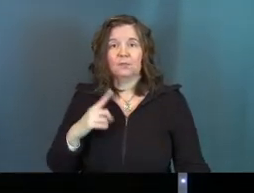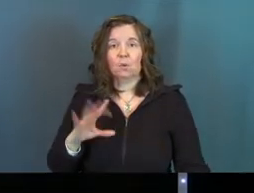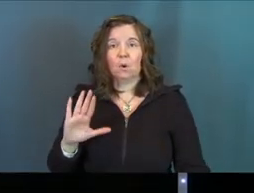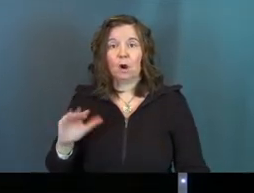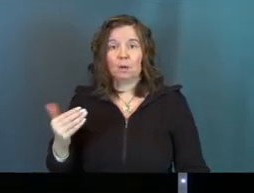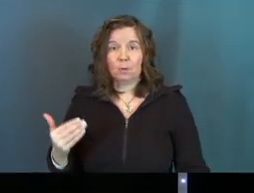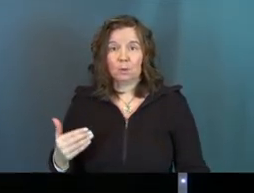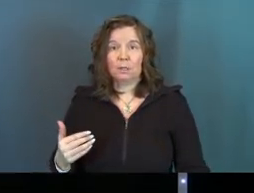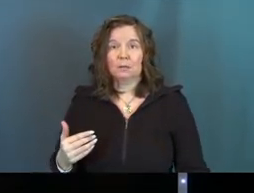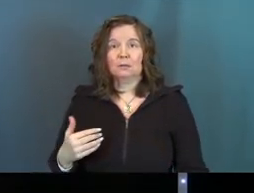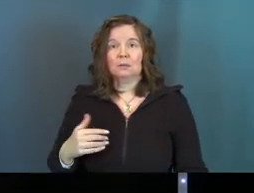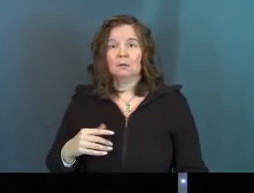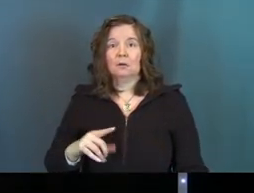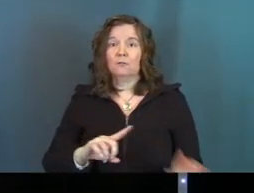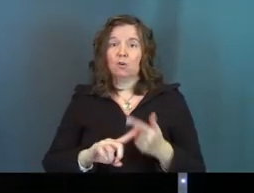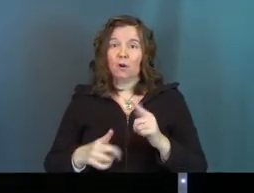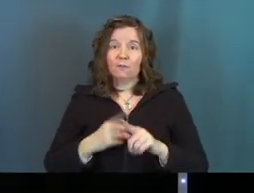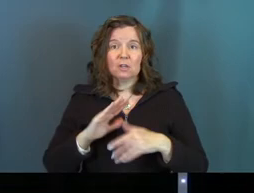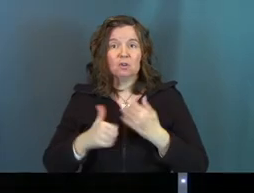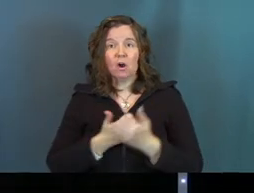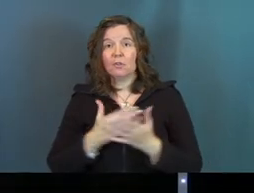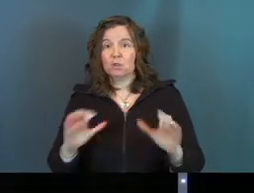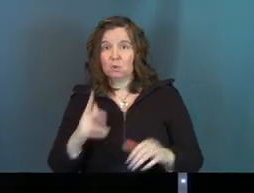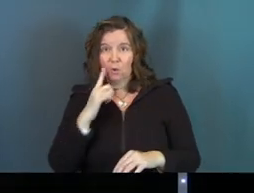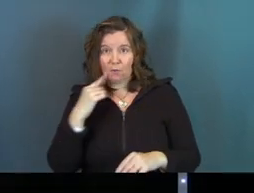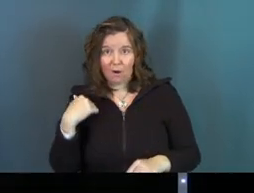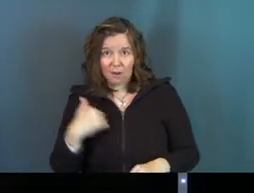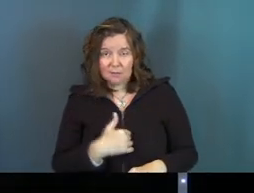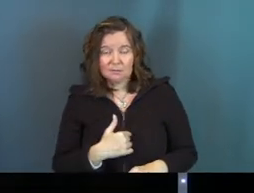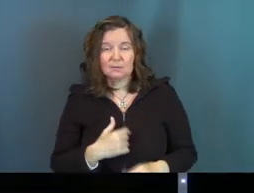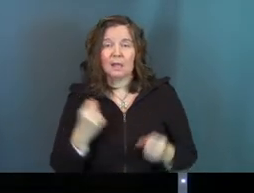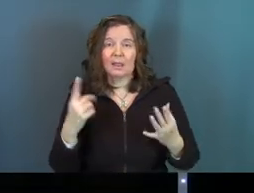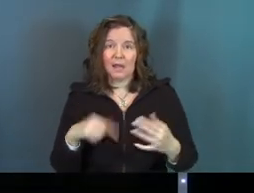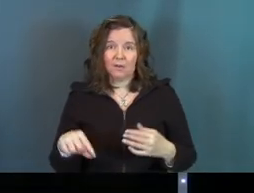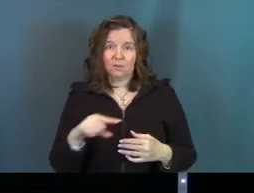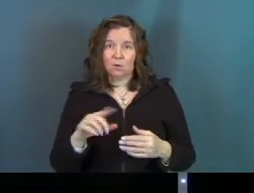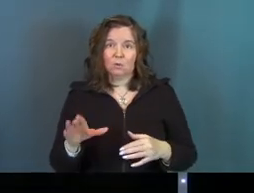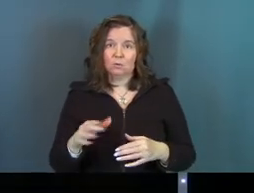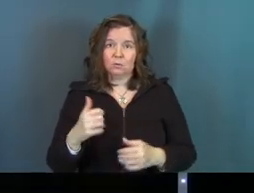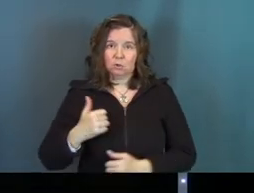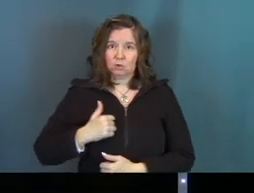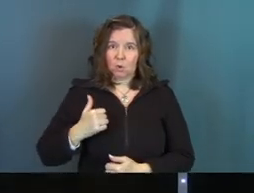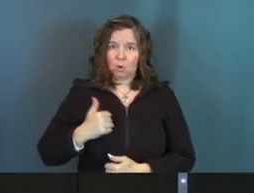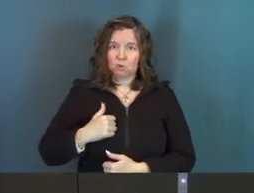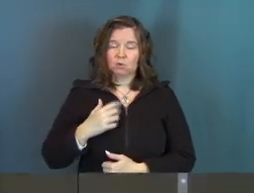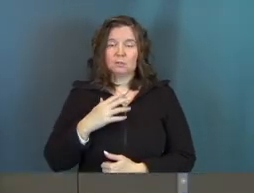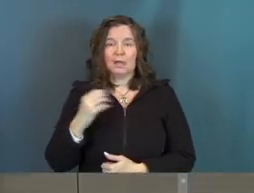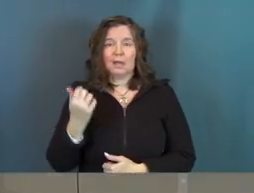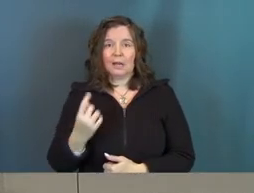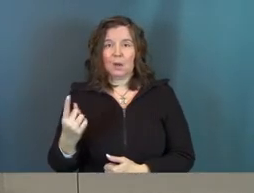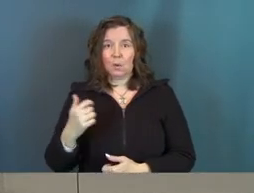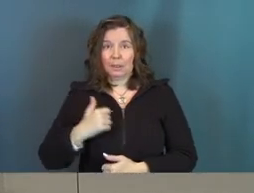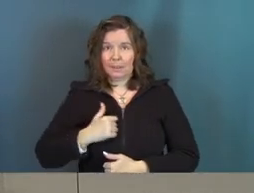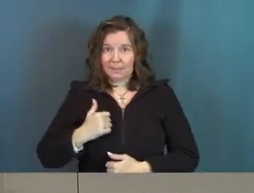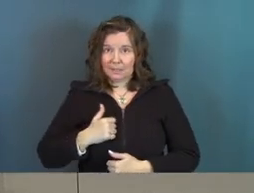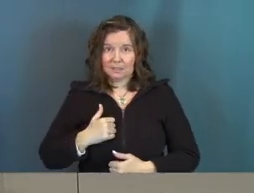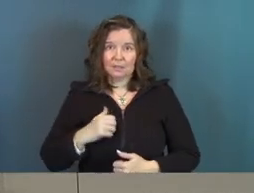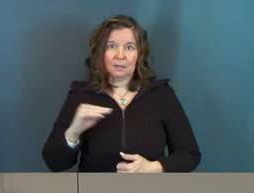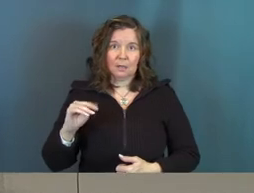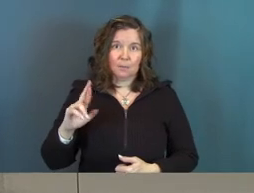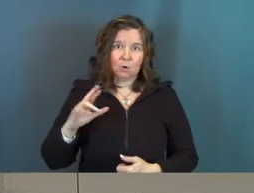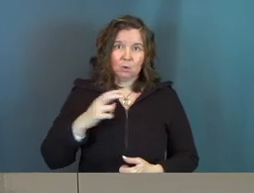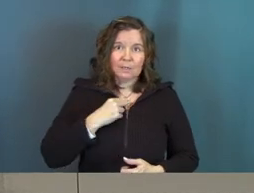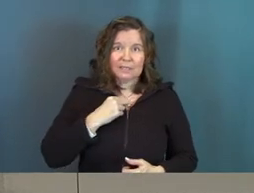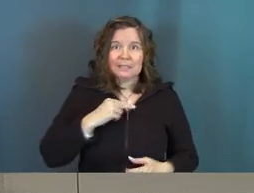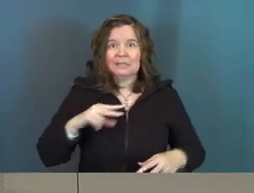our community, for our church, for our friends, and for all that you guys do for us. And a lot of you soldiers anybody in the military, right, Marines, Navy,